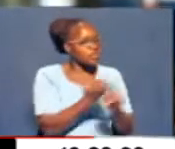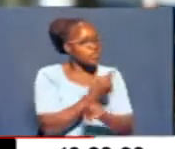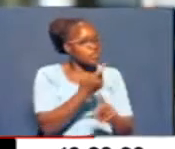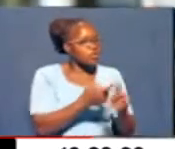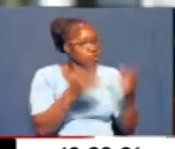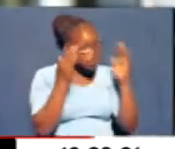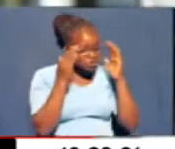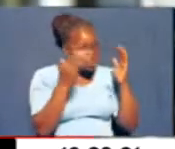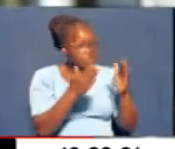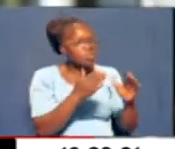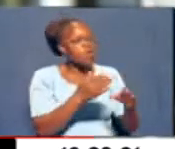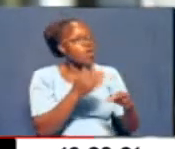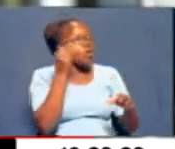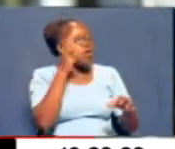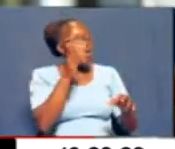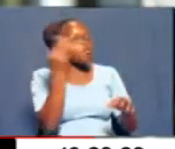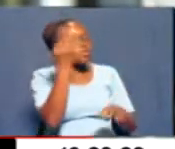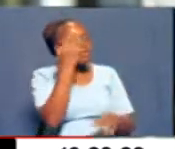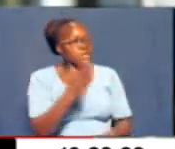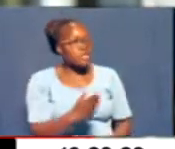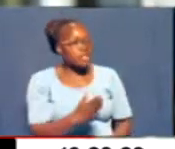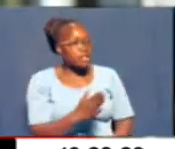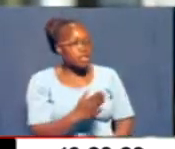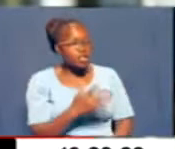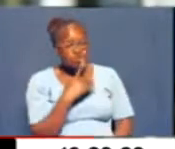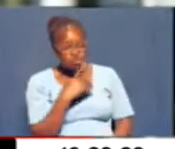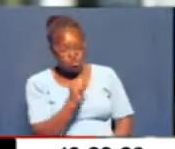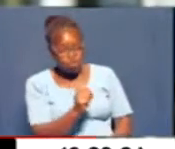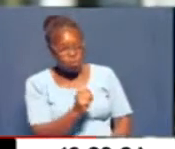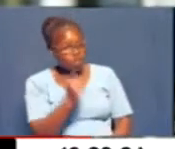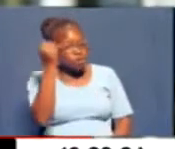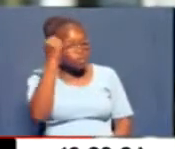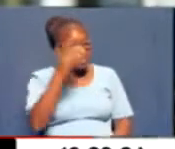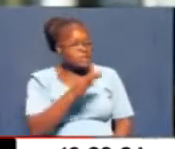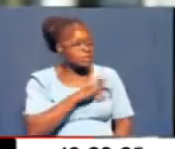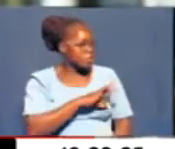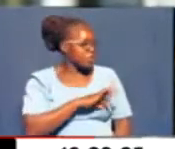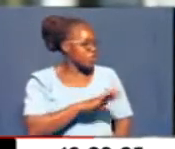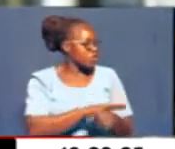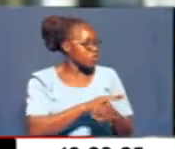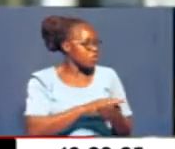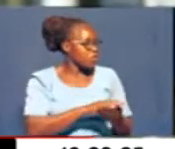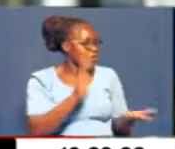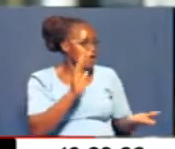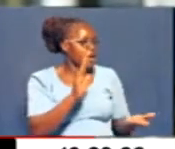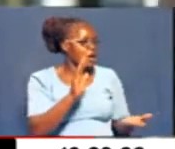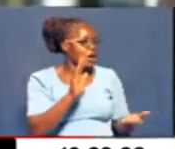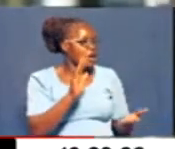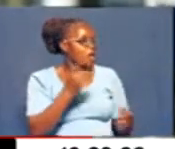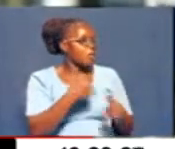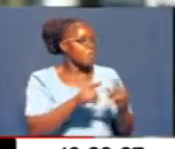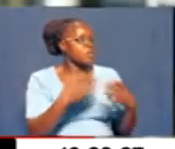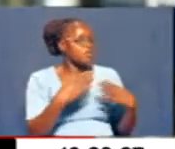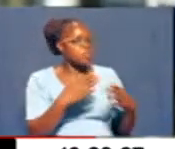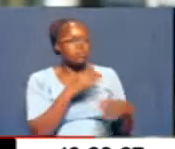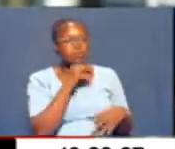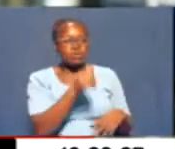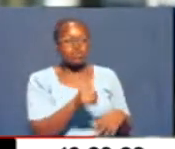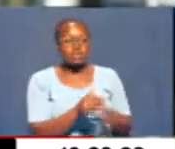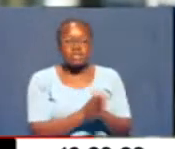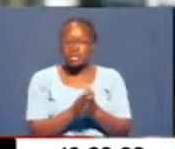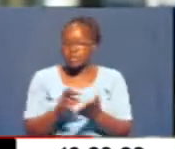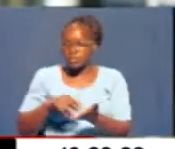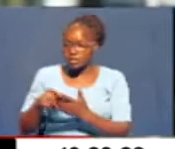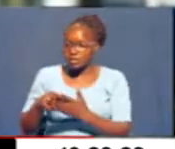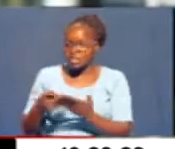concentration of the preacher. So the politicians are really benefiting, but the people are not. So that means the congregation is